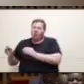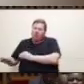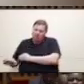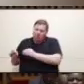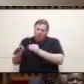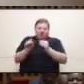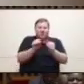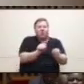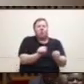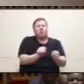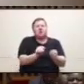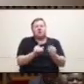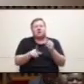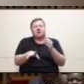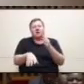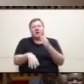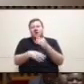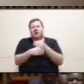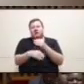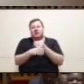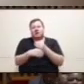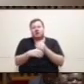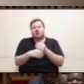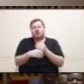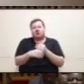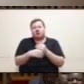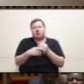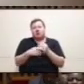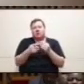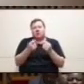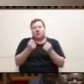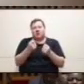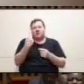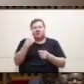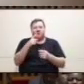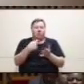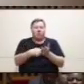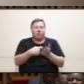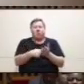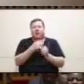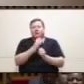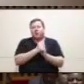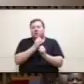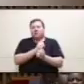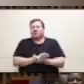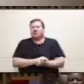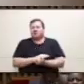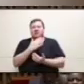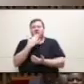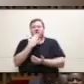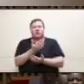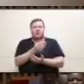expenditure that was supposed to be incurred in the following year. Thank you.